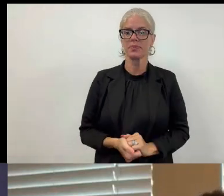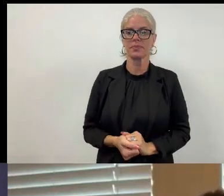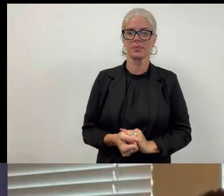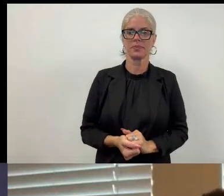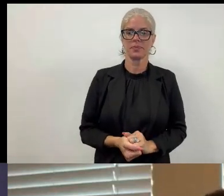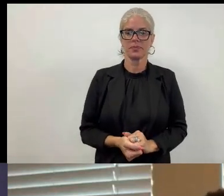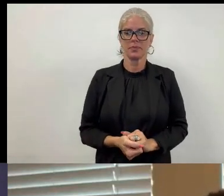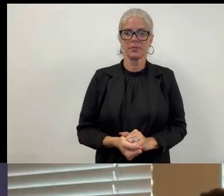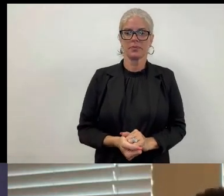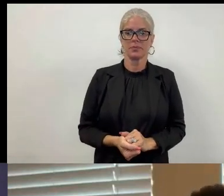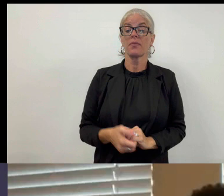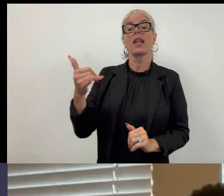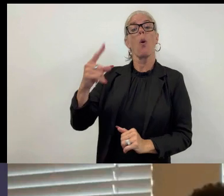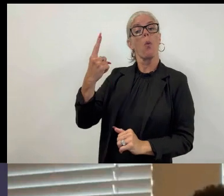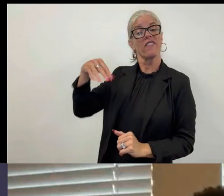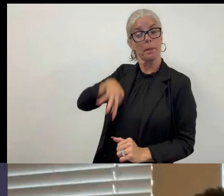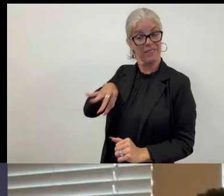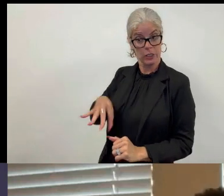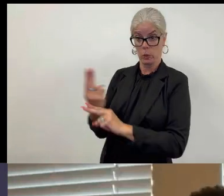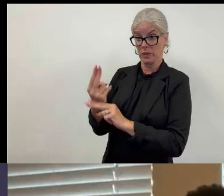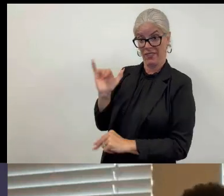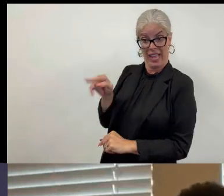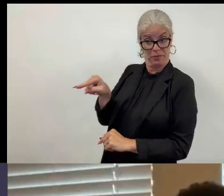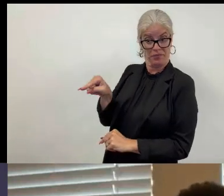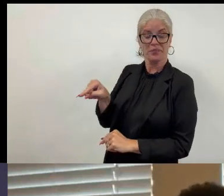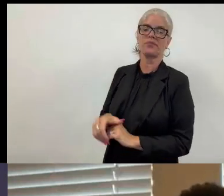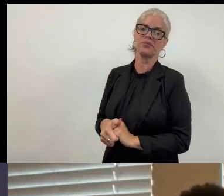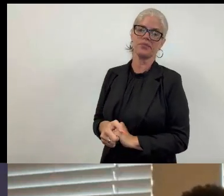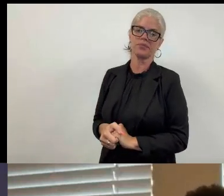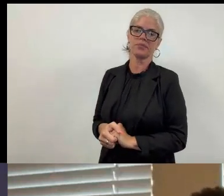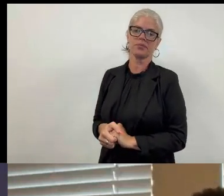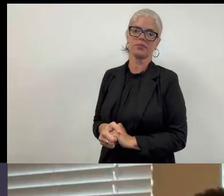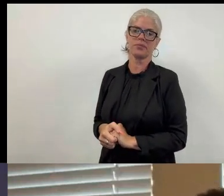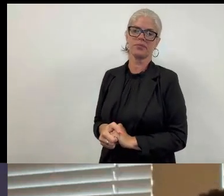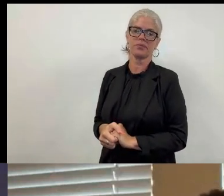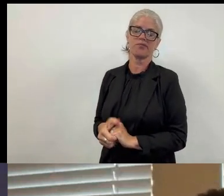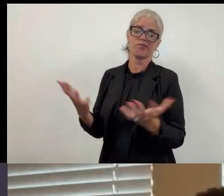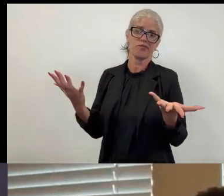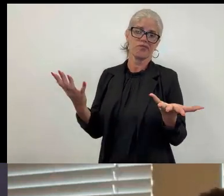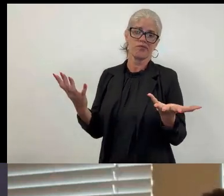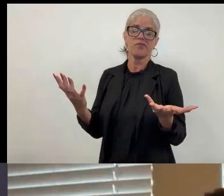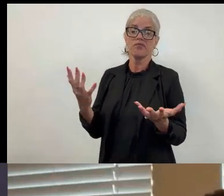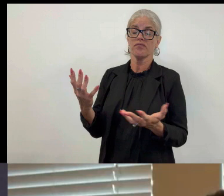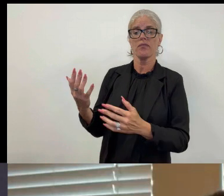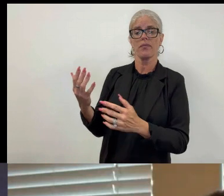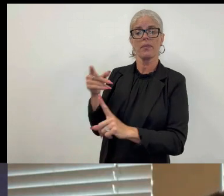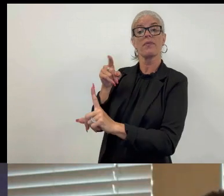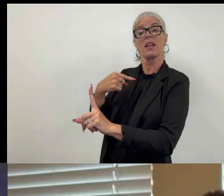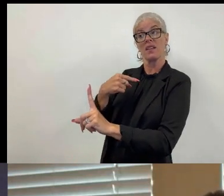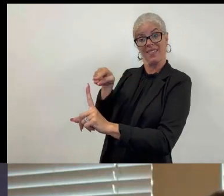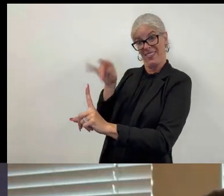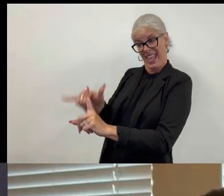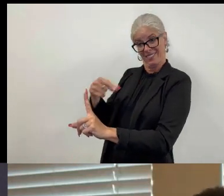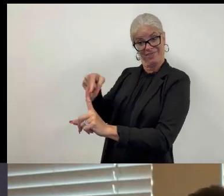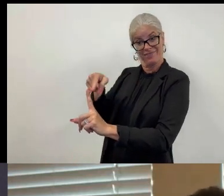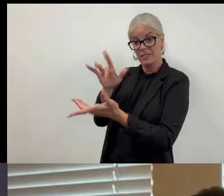Also, like I've already mentioned, calling in advance is really, really, really useful. It does definitely, kind of